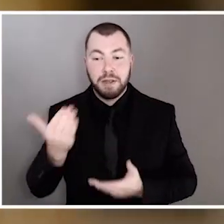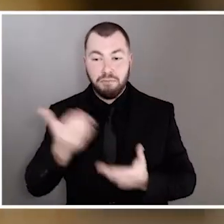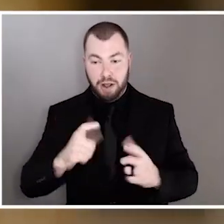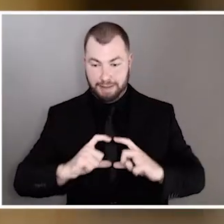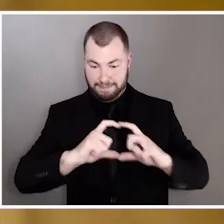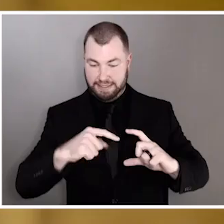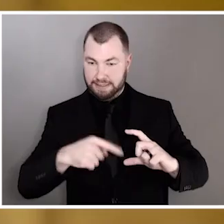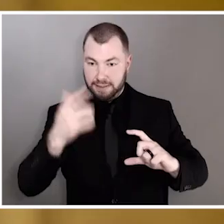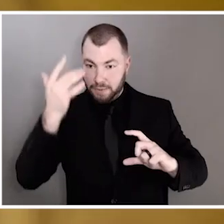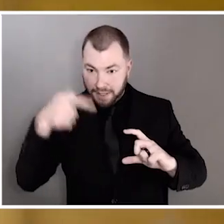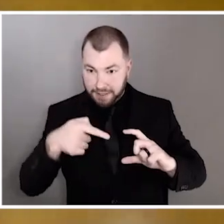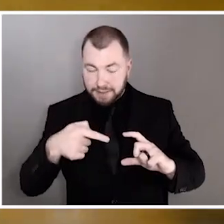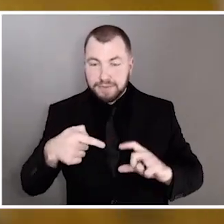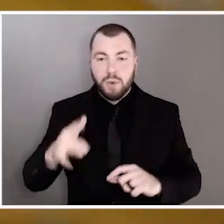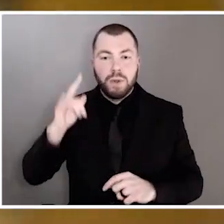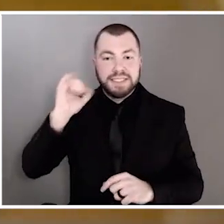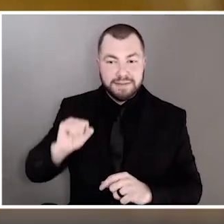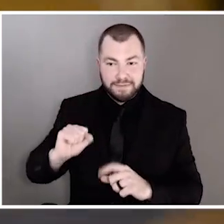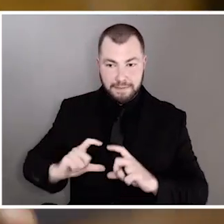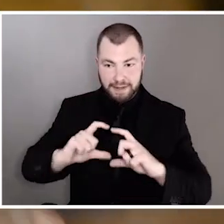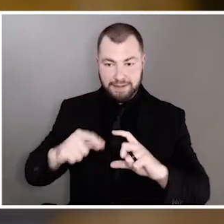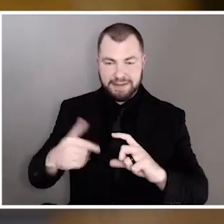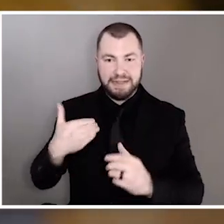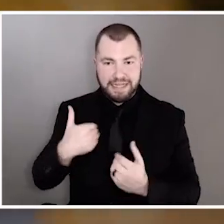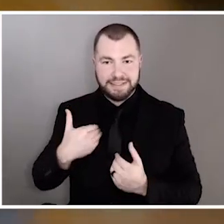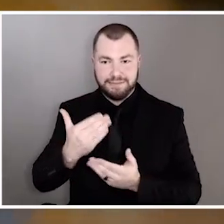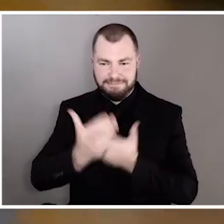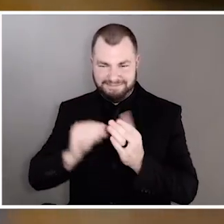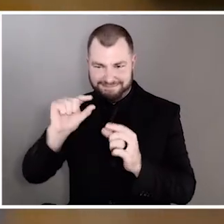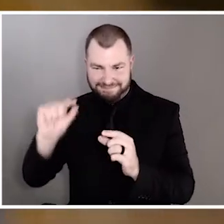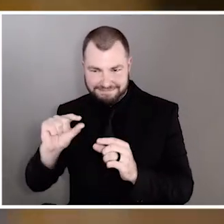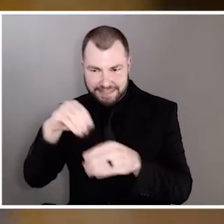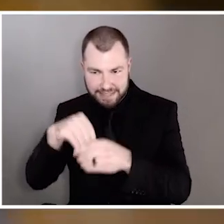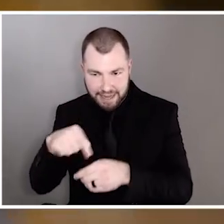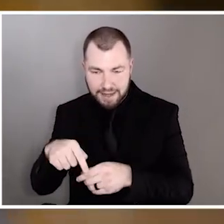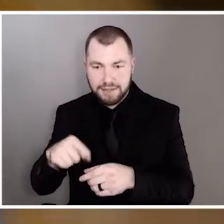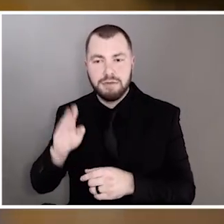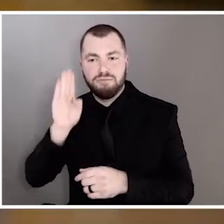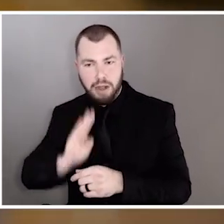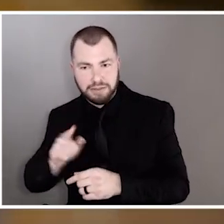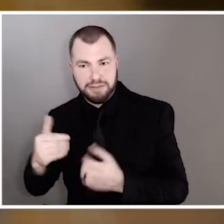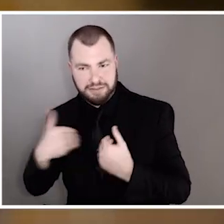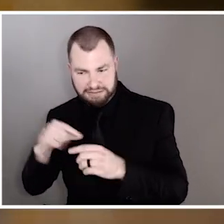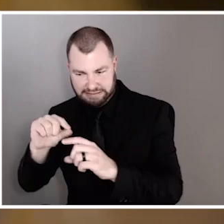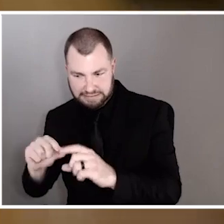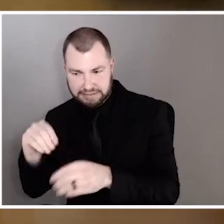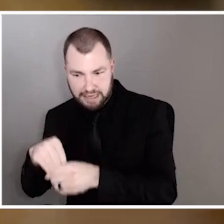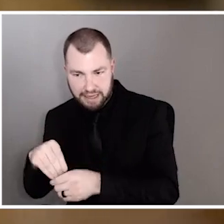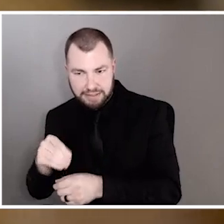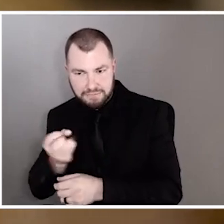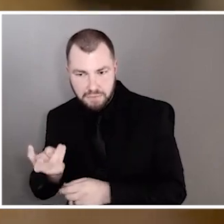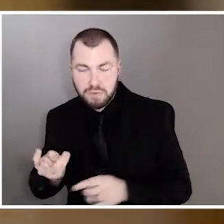medal, so the silver medal has a certain amount of pieces inside of it, bronze medal has a certain amount of pieces inside of it,